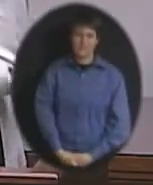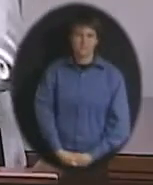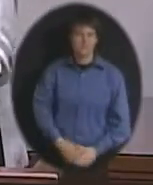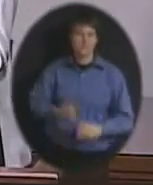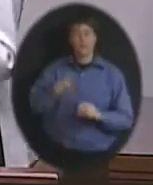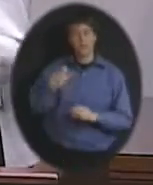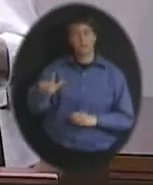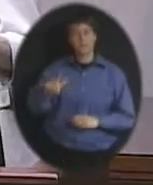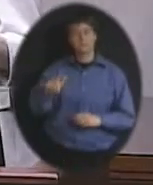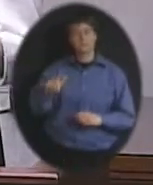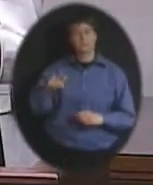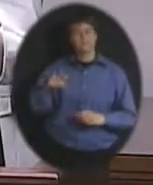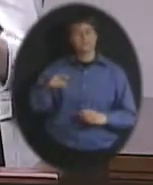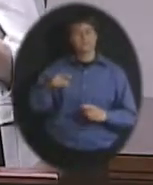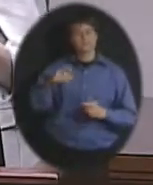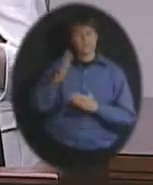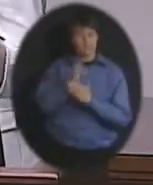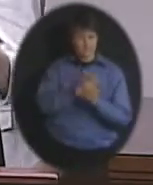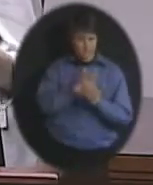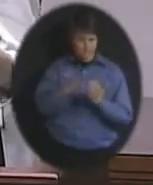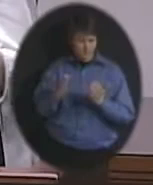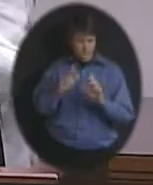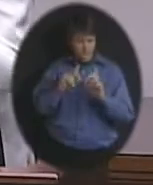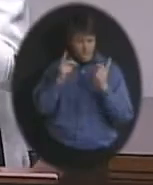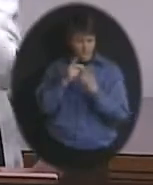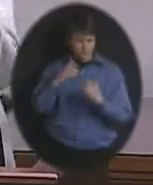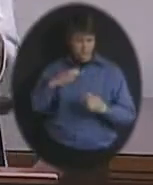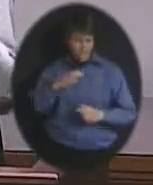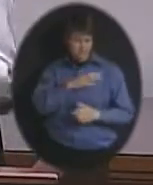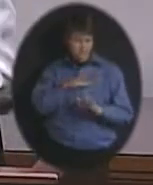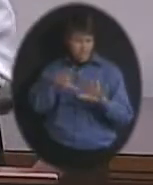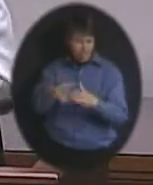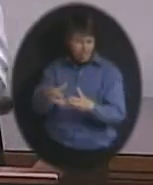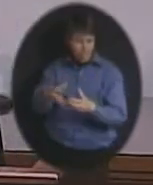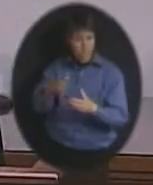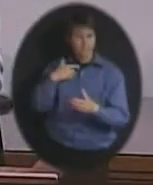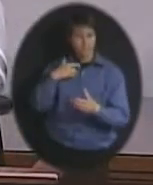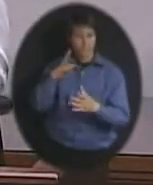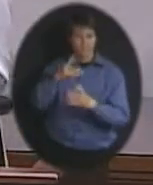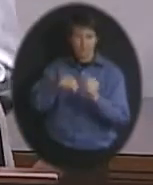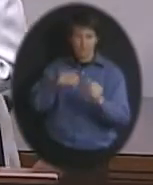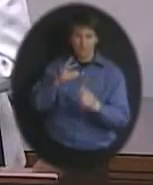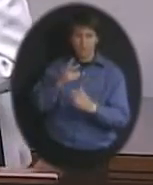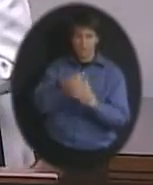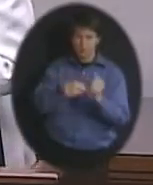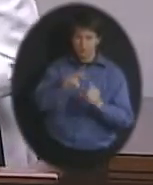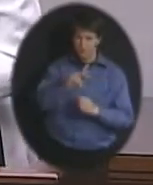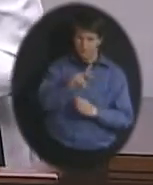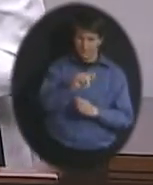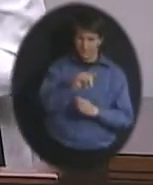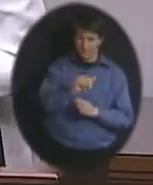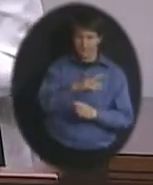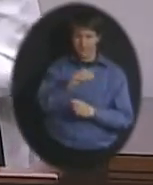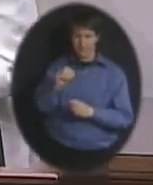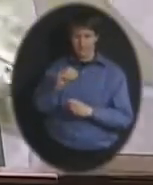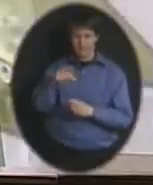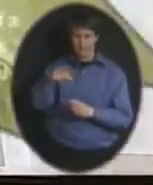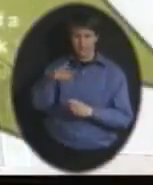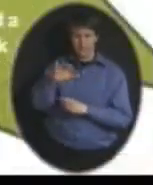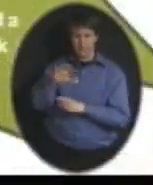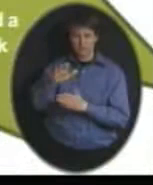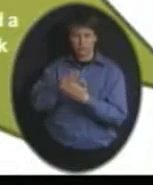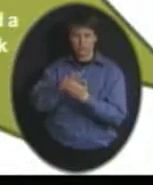Well, this is what some of the things that the district committee and which involved both Kate and also the Public Schools